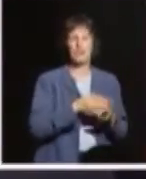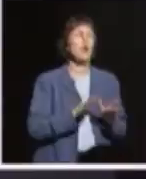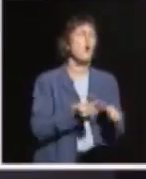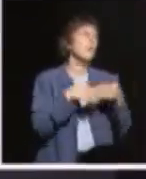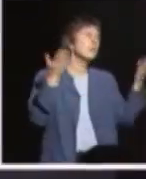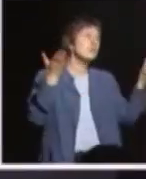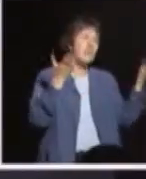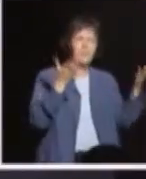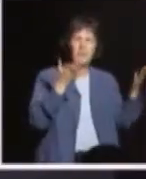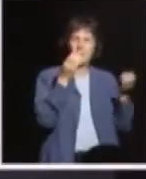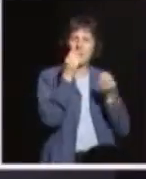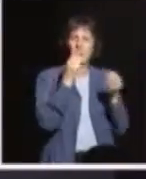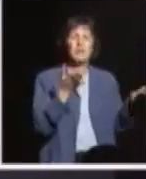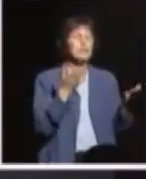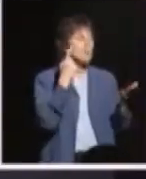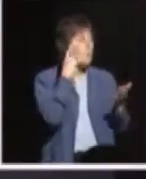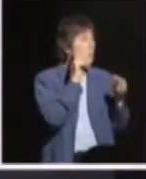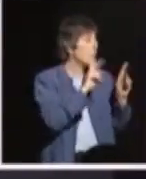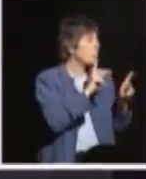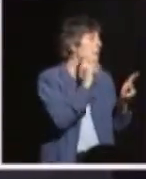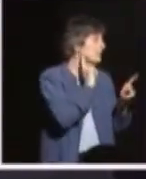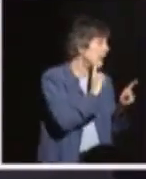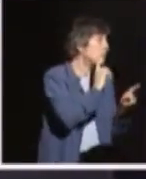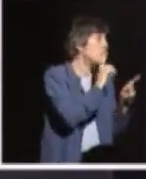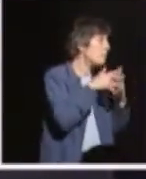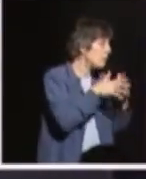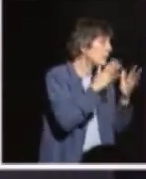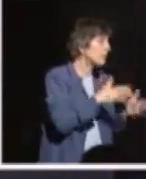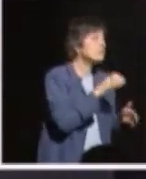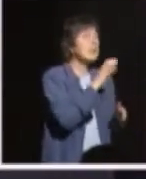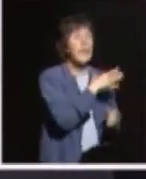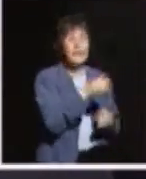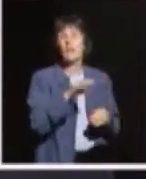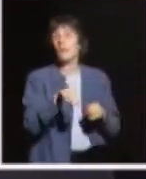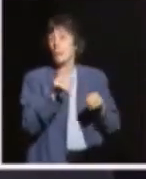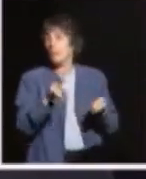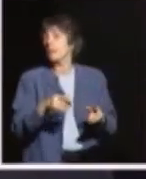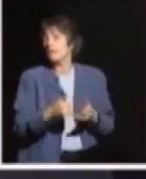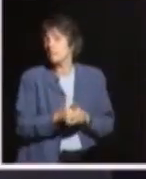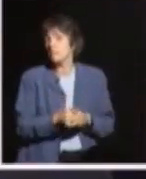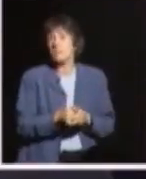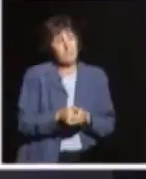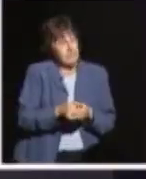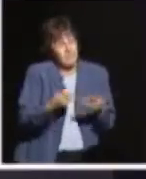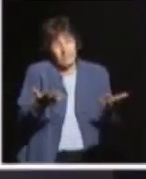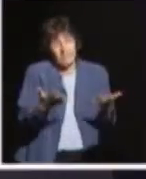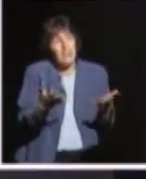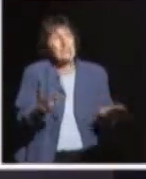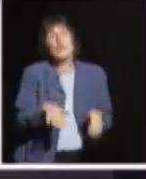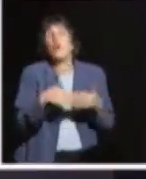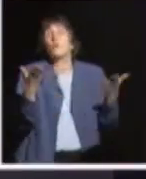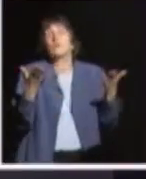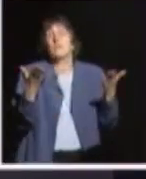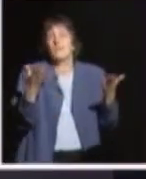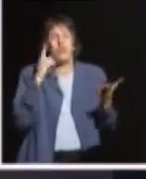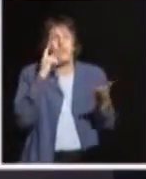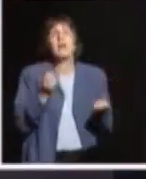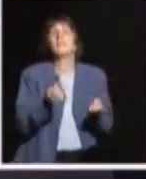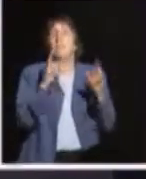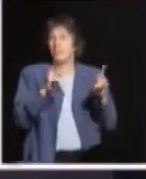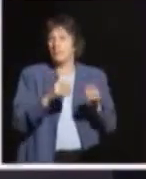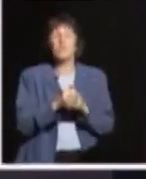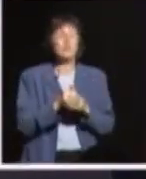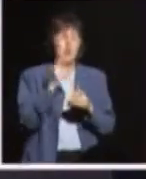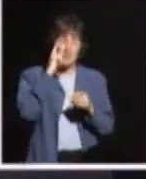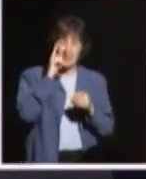information society to people, to deaf Americans. I think they help open it up to many other Americans as well. So it certainly needs to be a